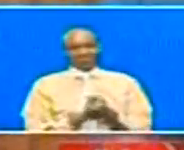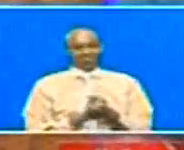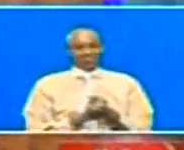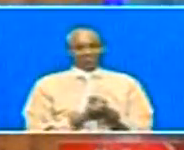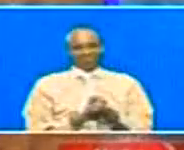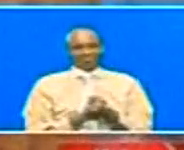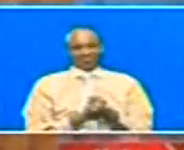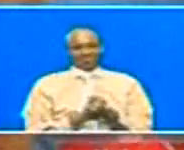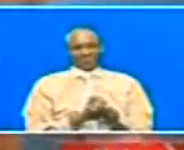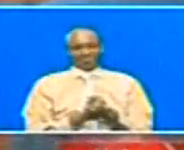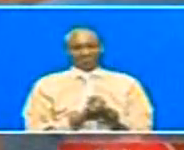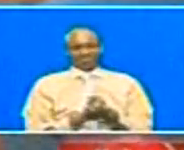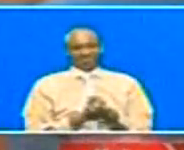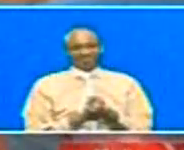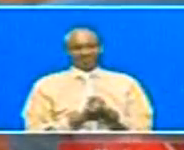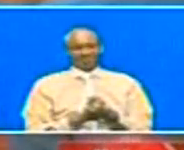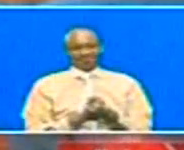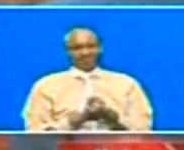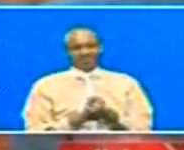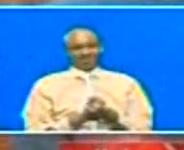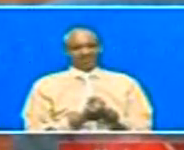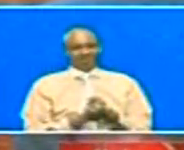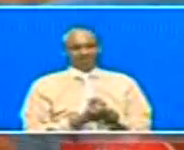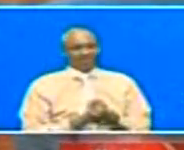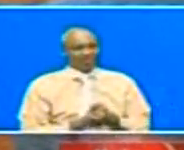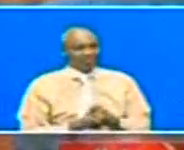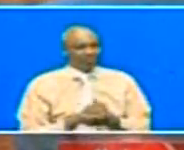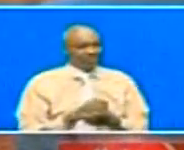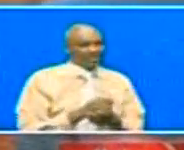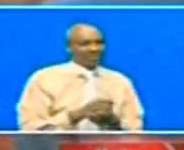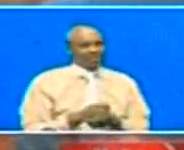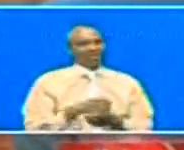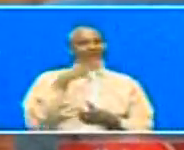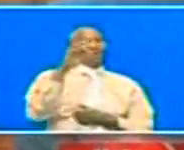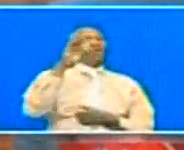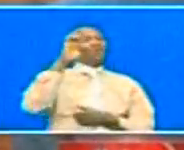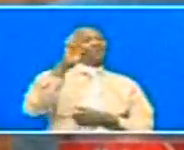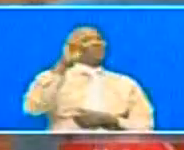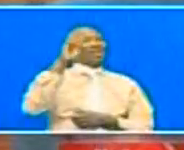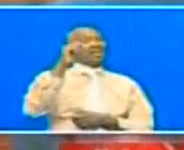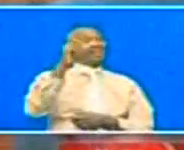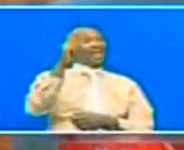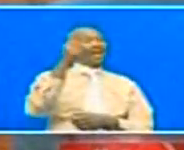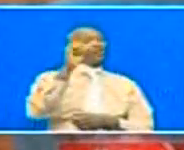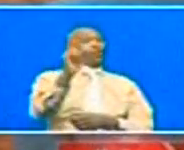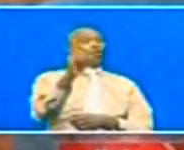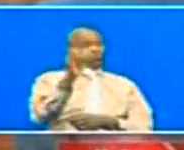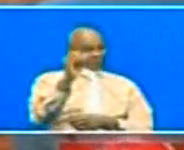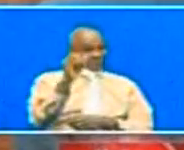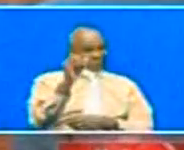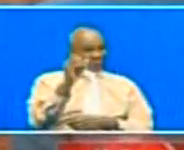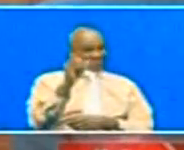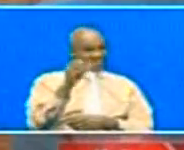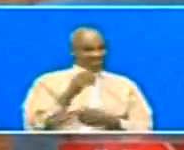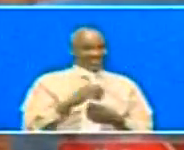When there was. ABBA was good. Can you hear the song, Fernando? Oh my goodness. Powerful. Take